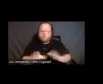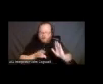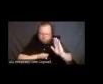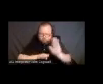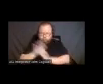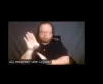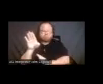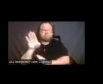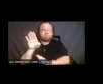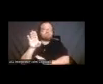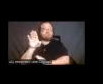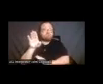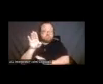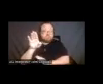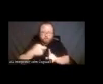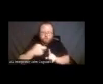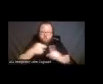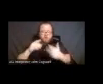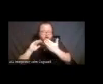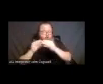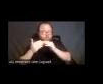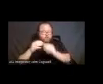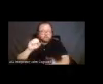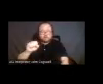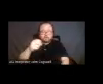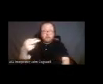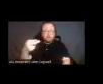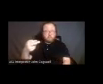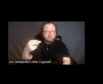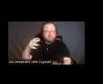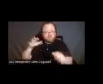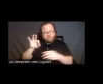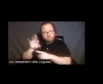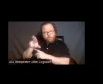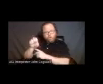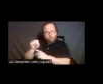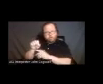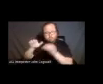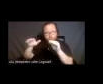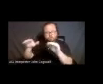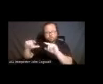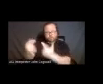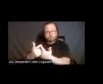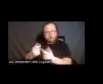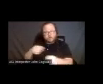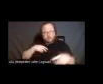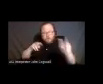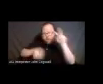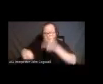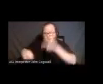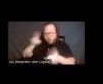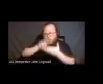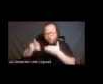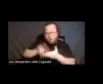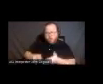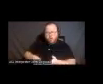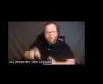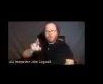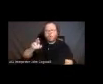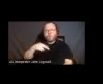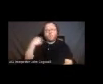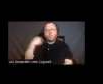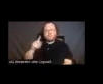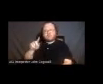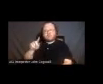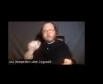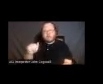developed out of community stakeholder focus groups, in addition to looking at risk data provided by the department as well